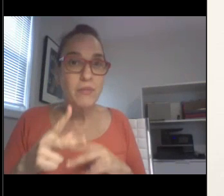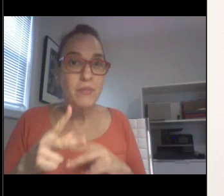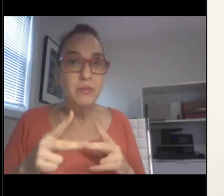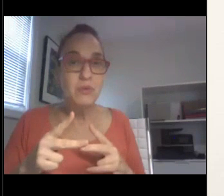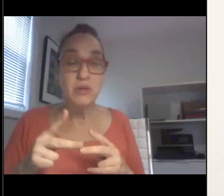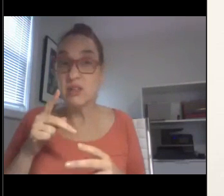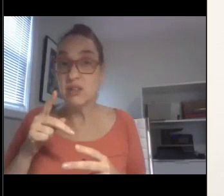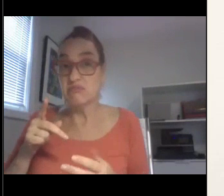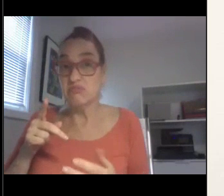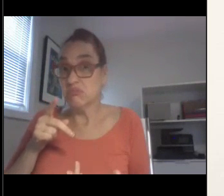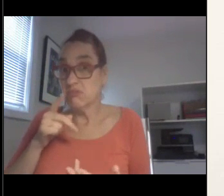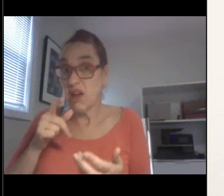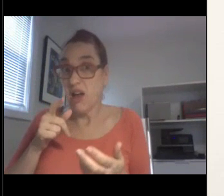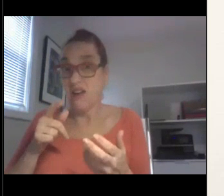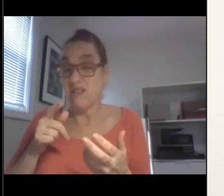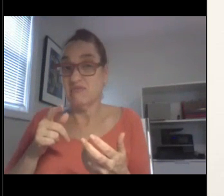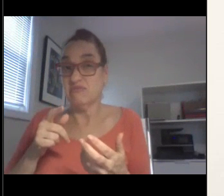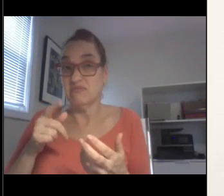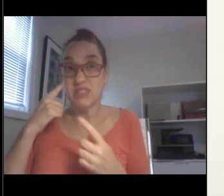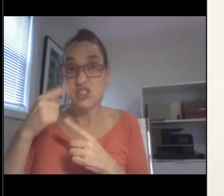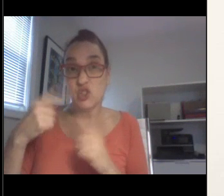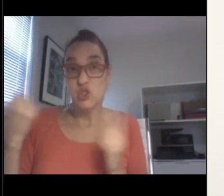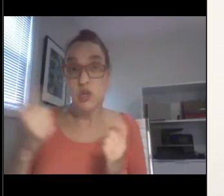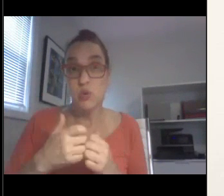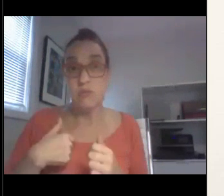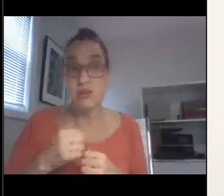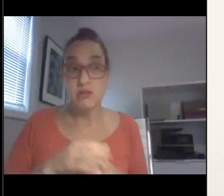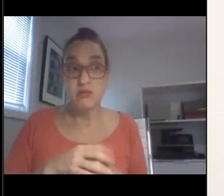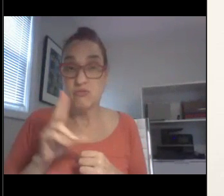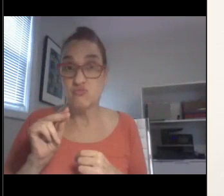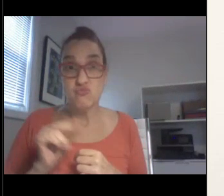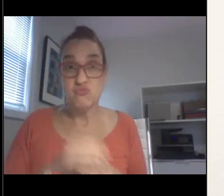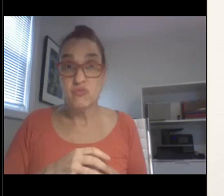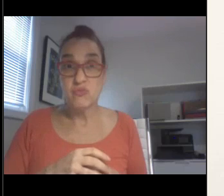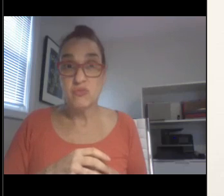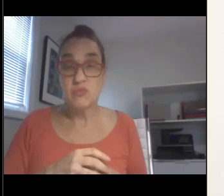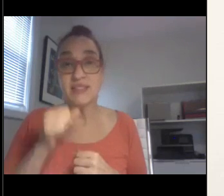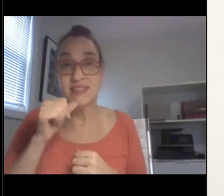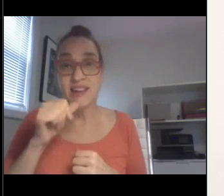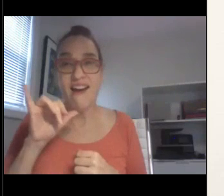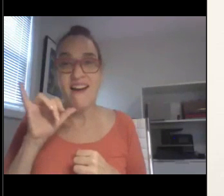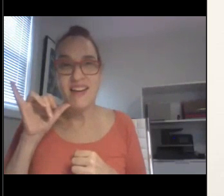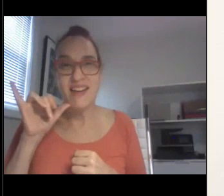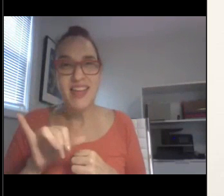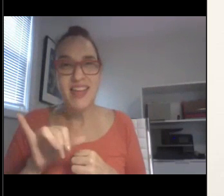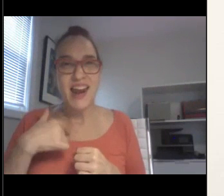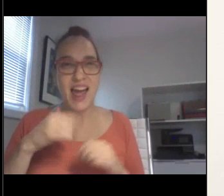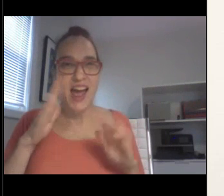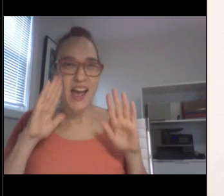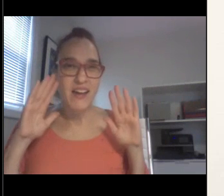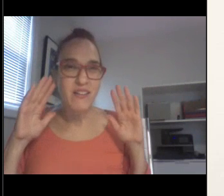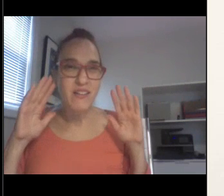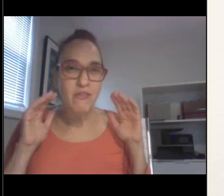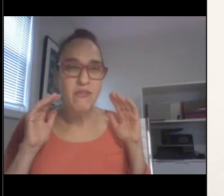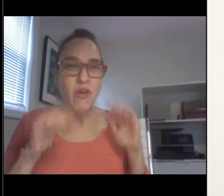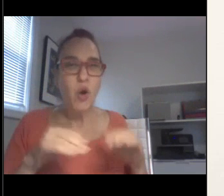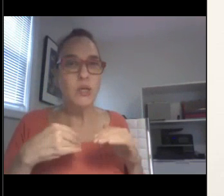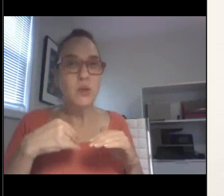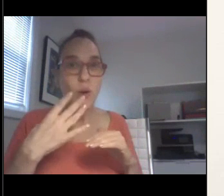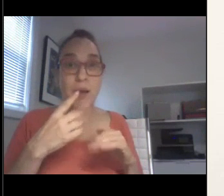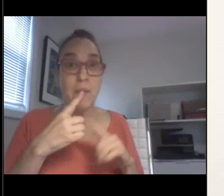yeah, it's not that whiteness was centered. It was that it was always unmarked. We never